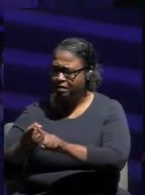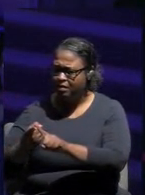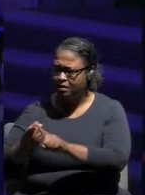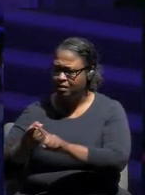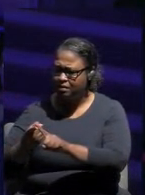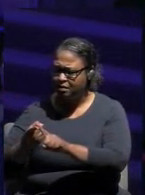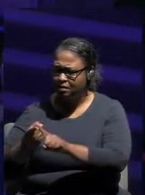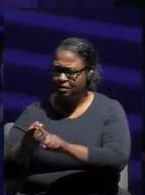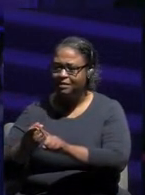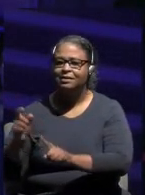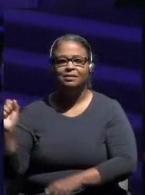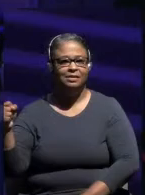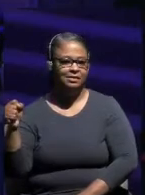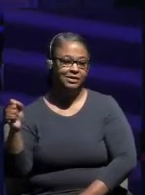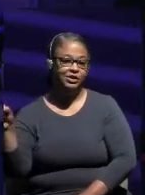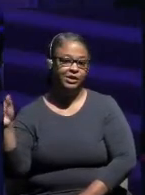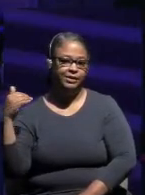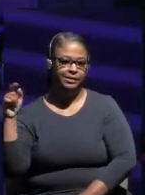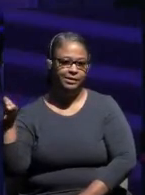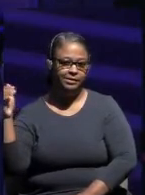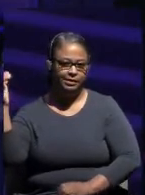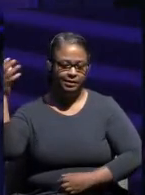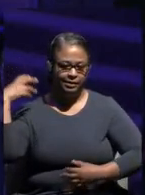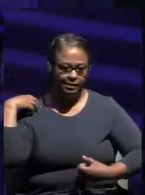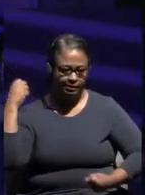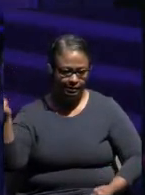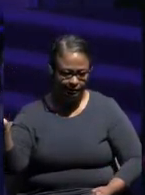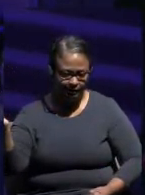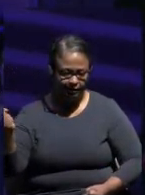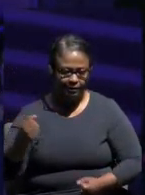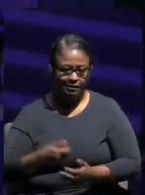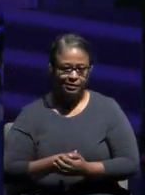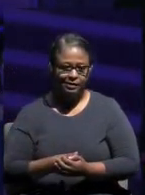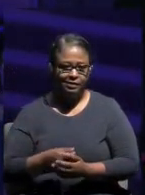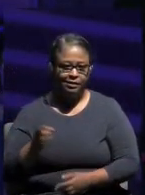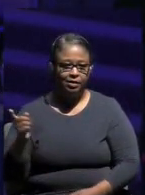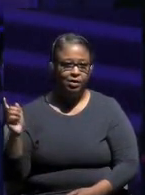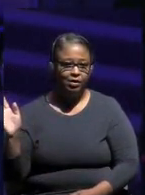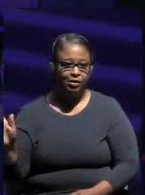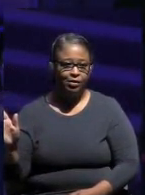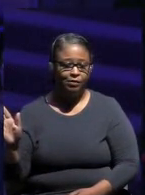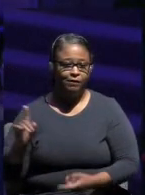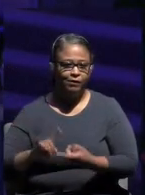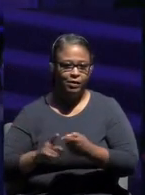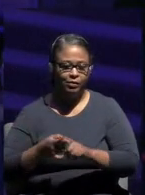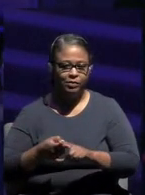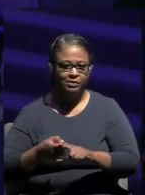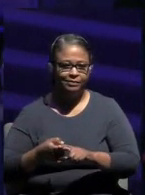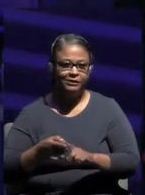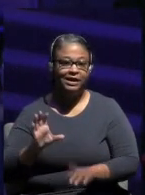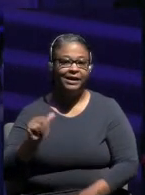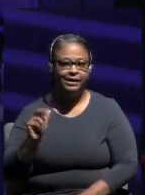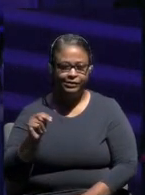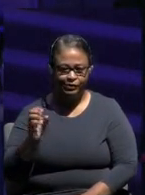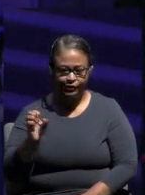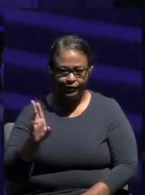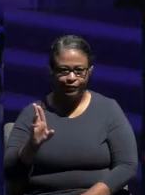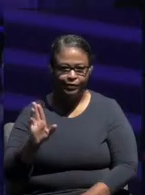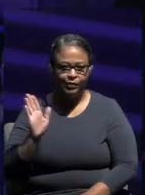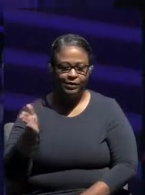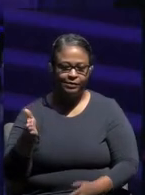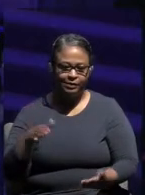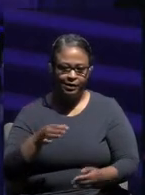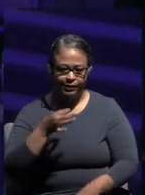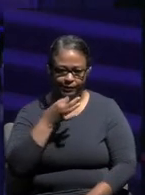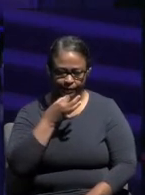Co-worker in needs of healing, really is come to the final stages of cancer, and we want